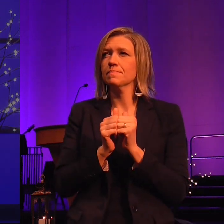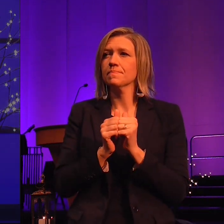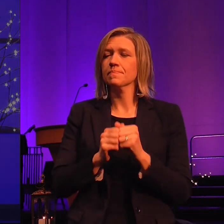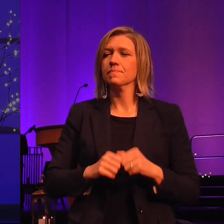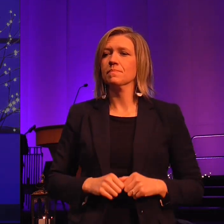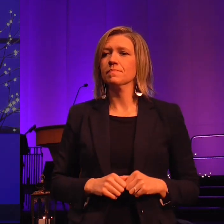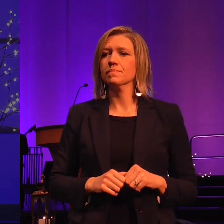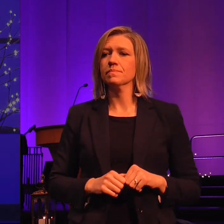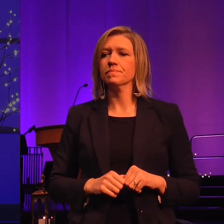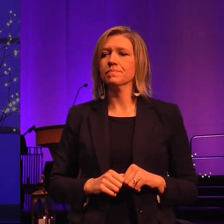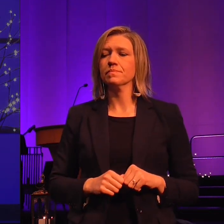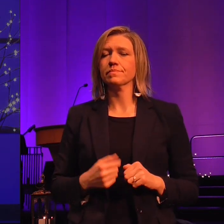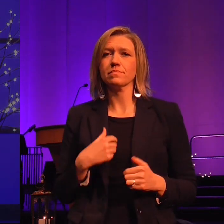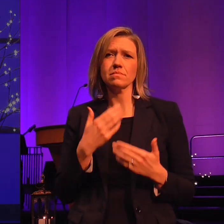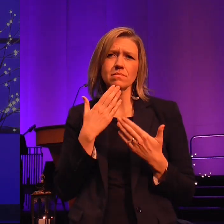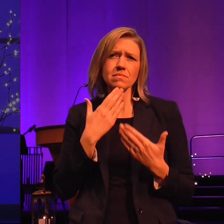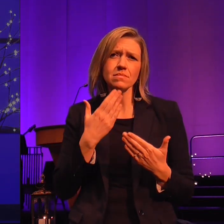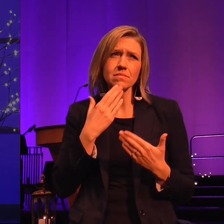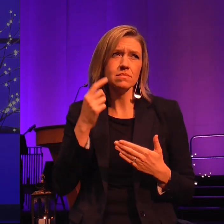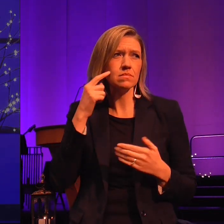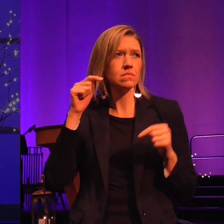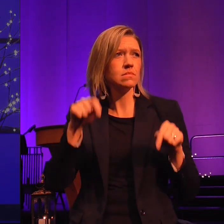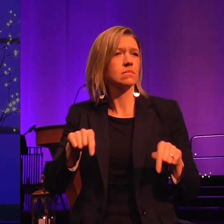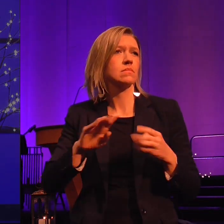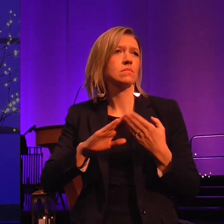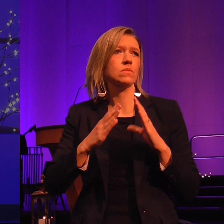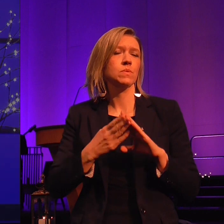I give thanks for our community, Mile High Church,